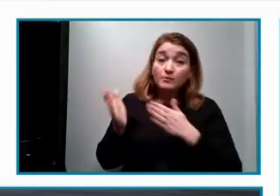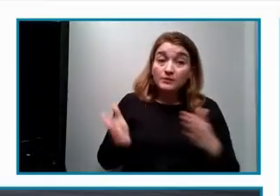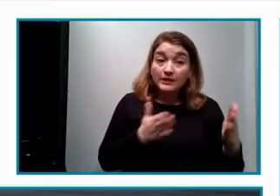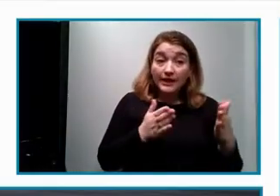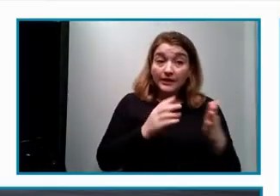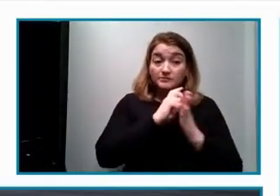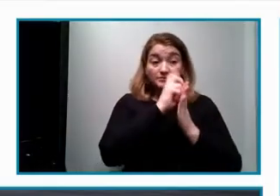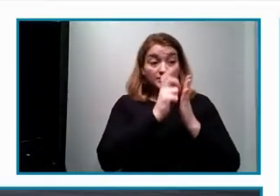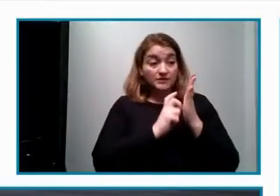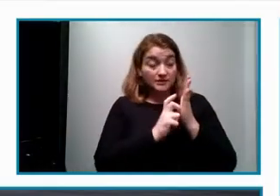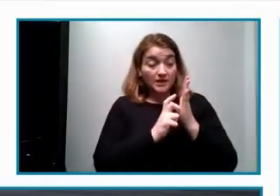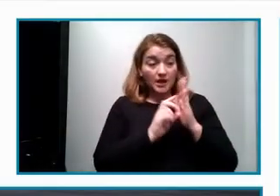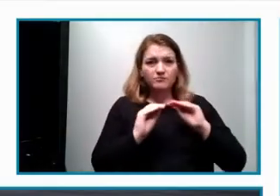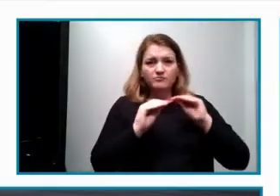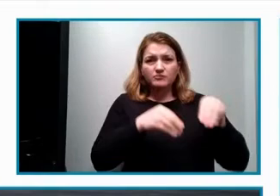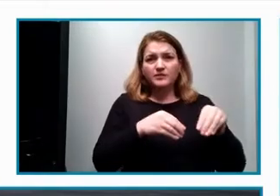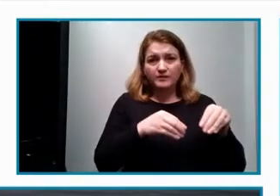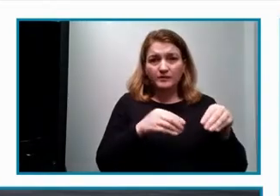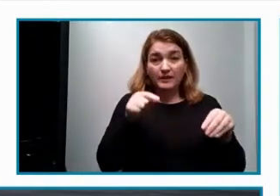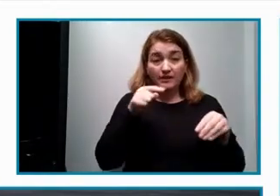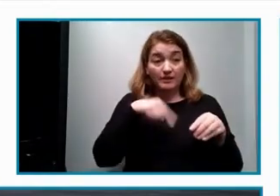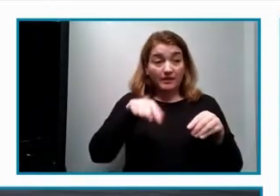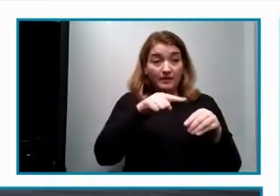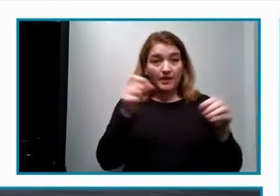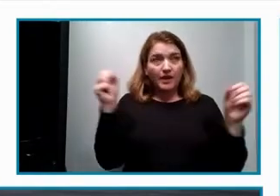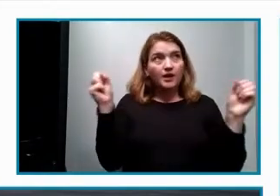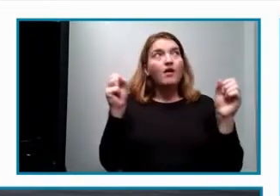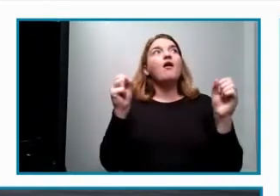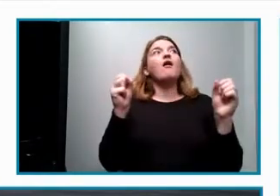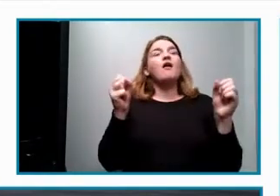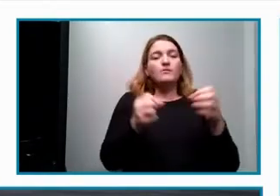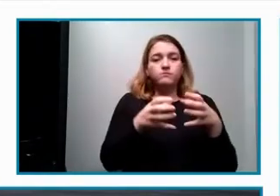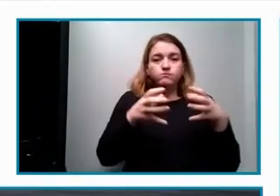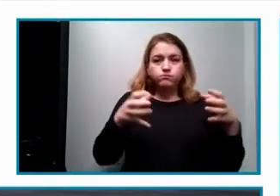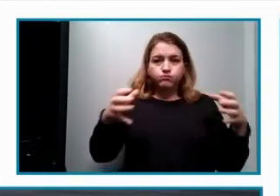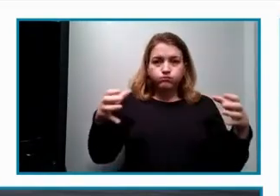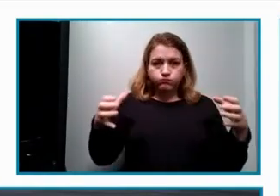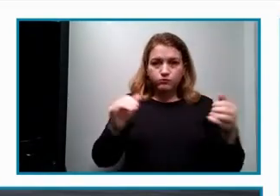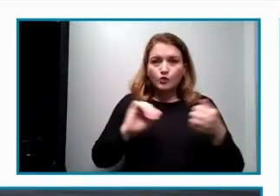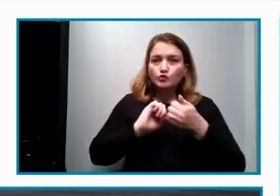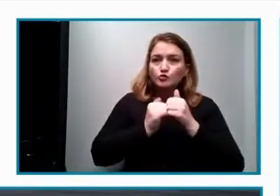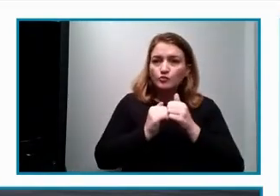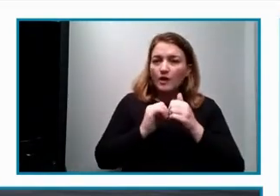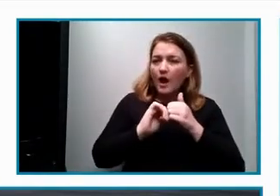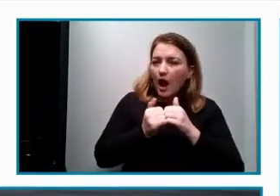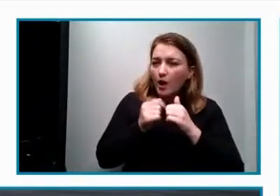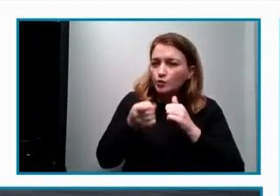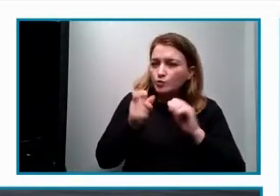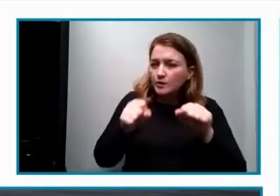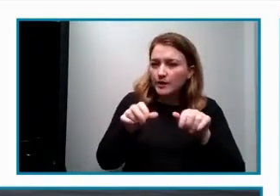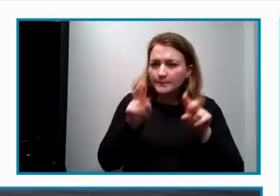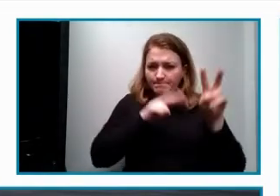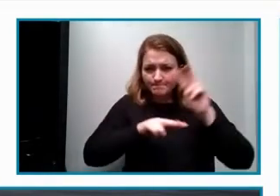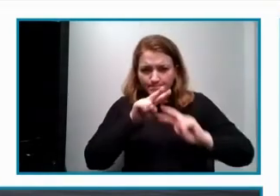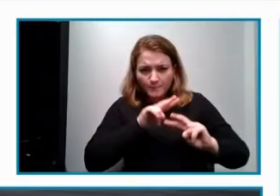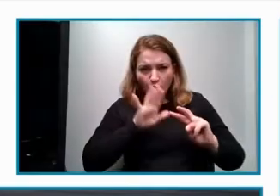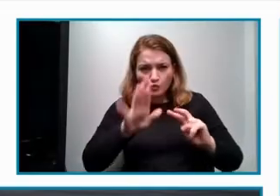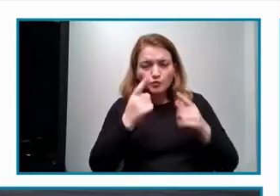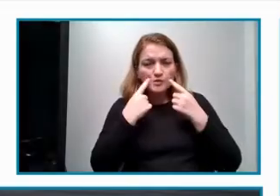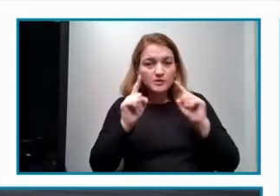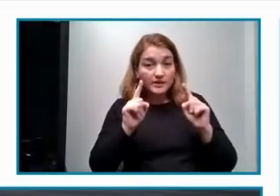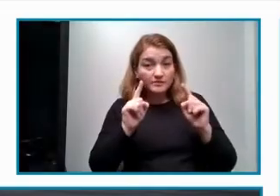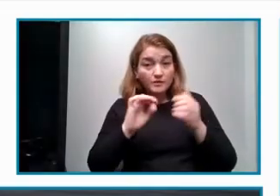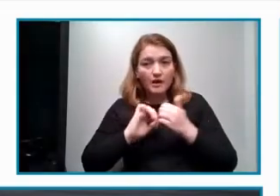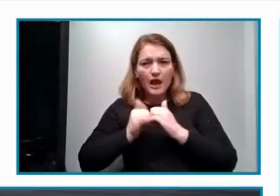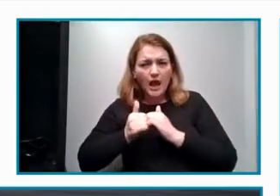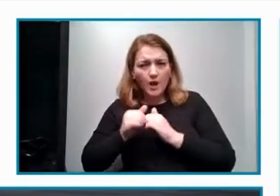and expand your ability to monitor program success and easily report on it, especially through the outputs.